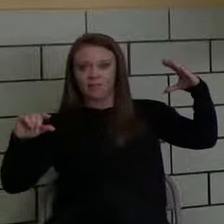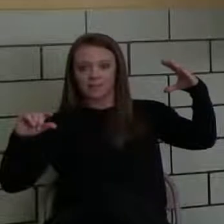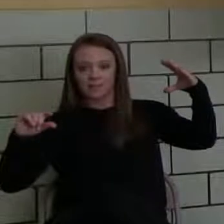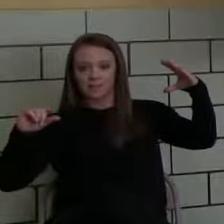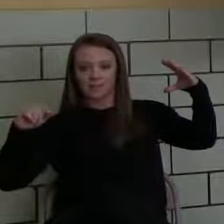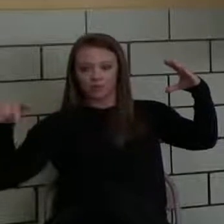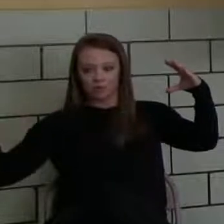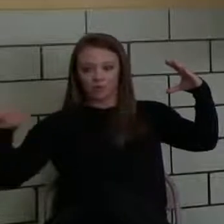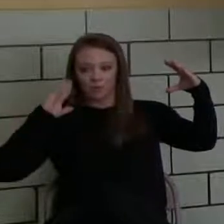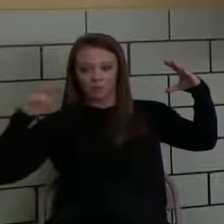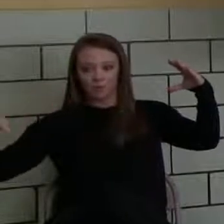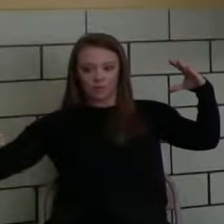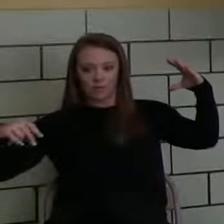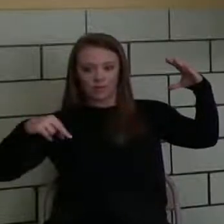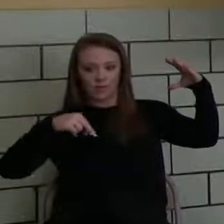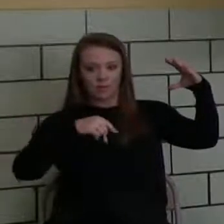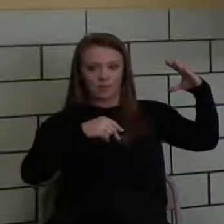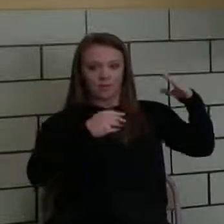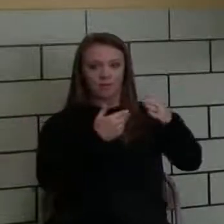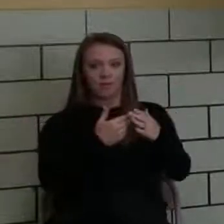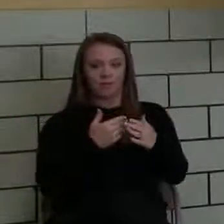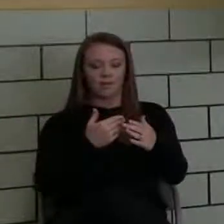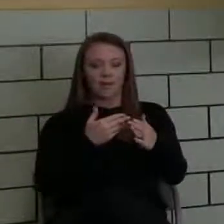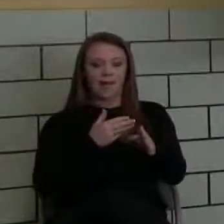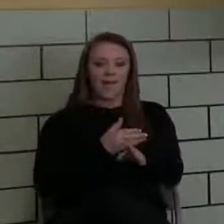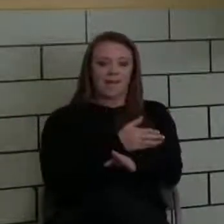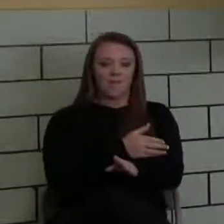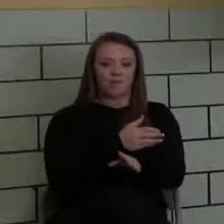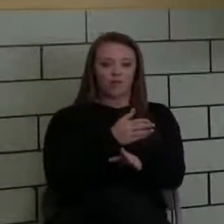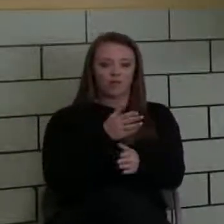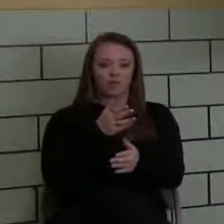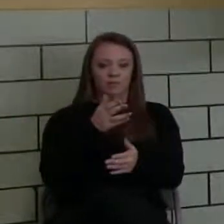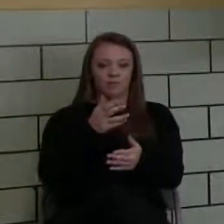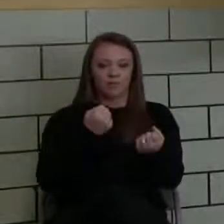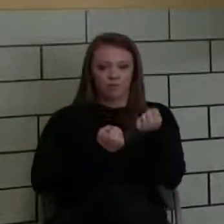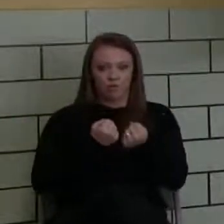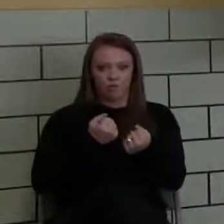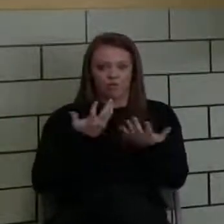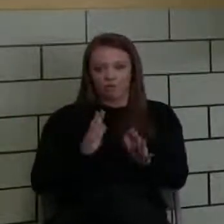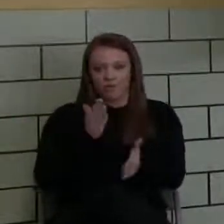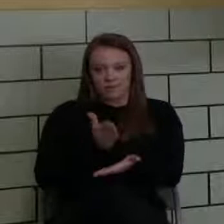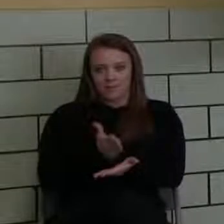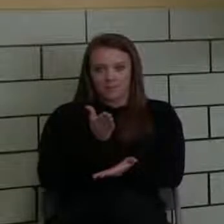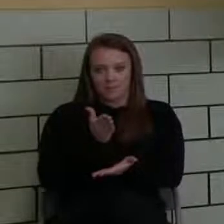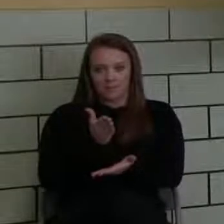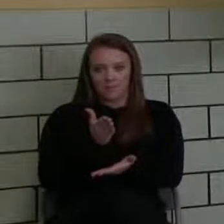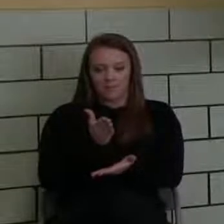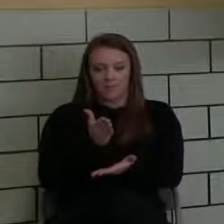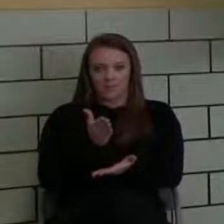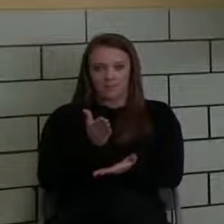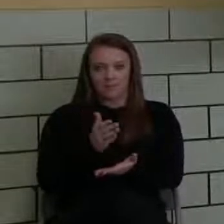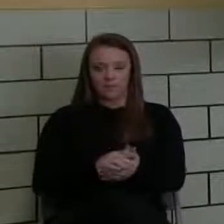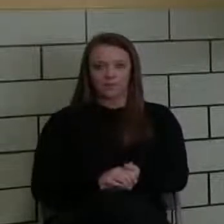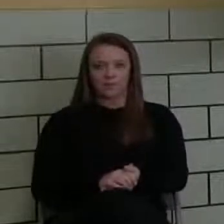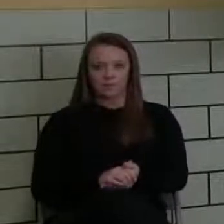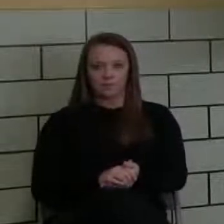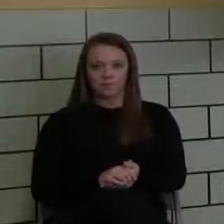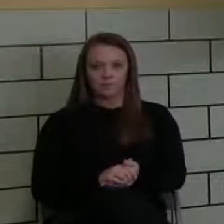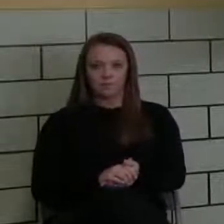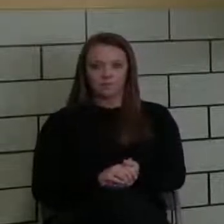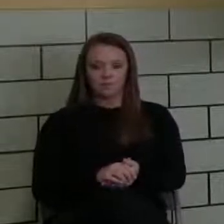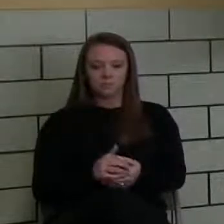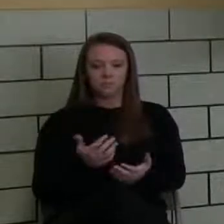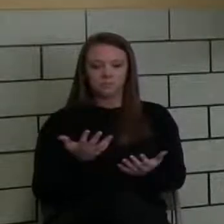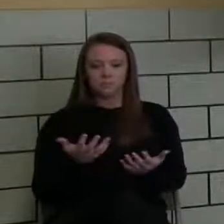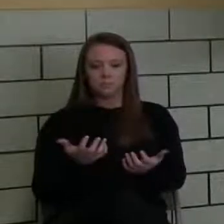the green light for the adjacent traffic to go. So you're already there, and you're in sort of front of the cars before they